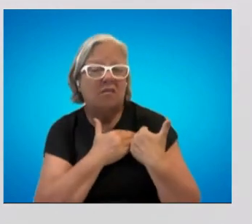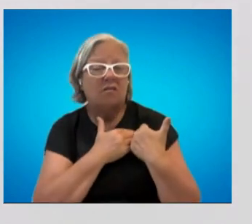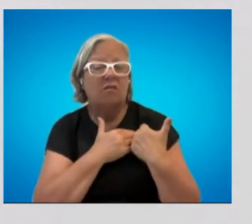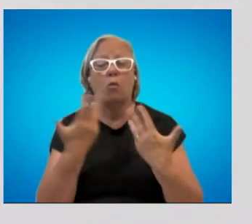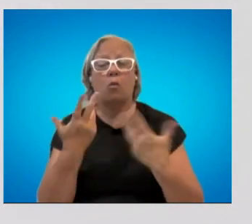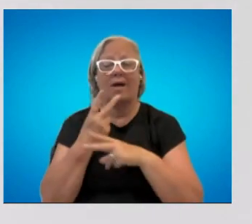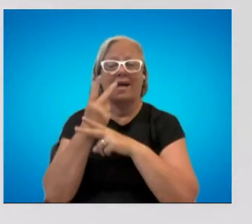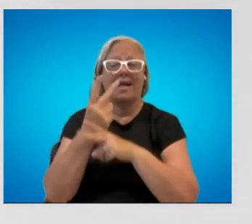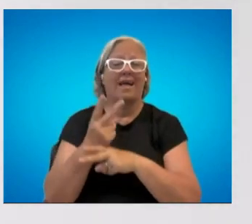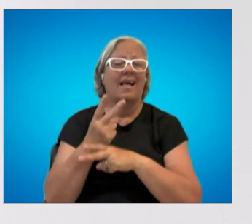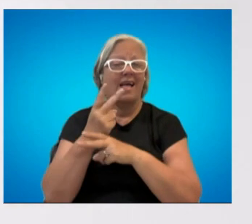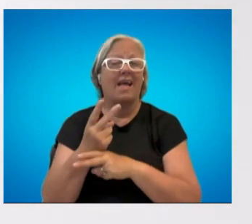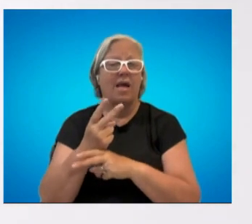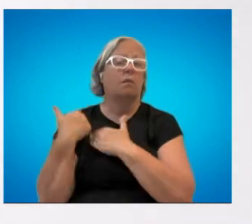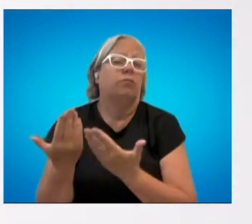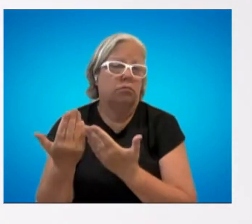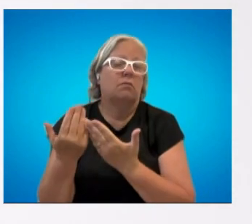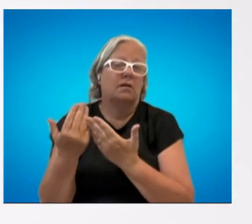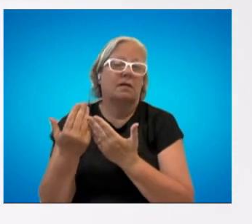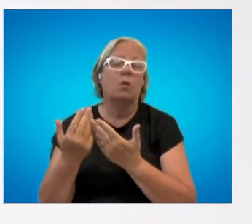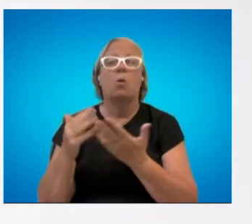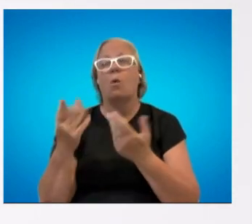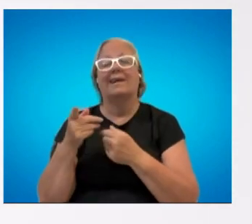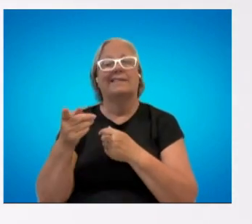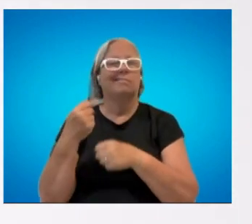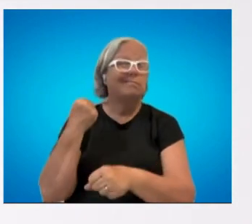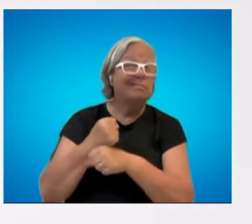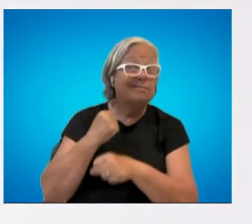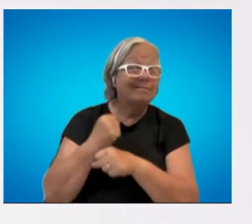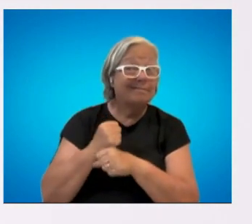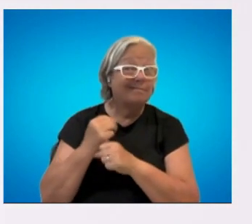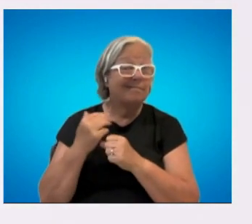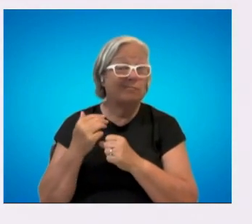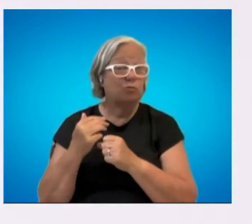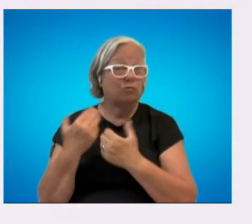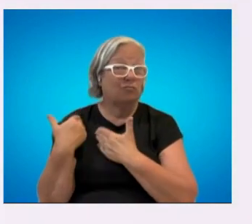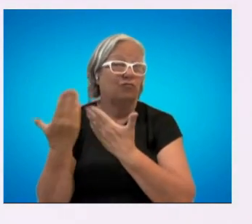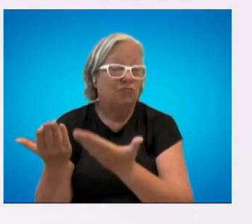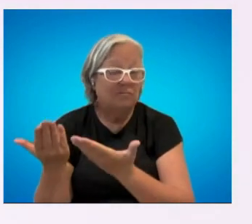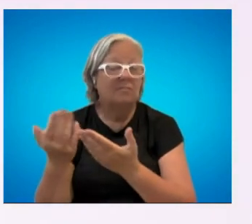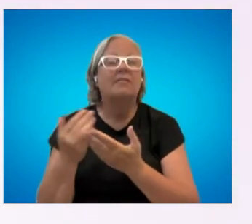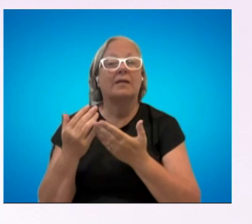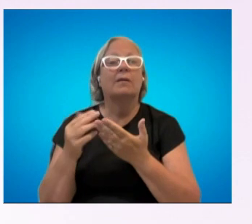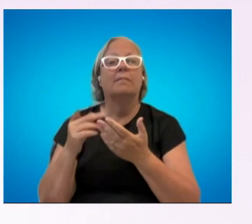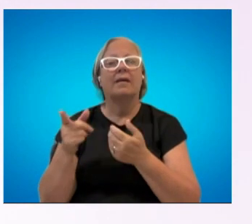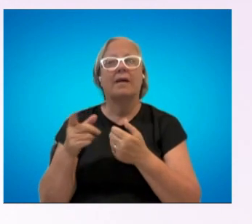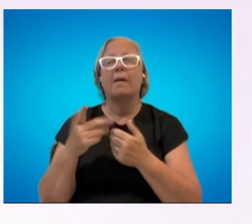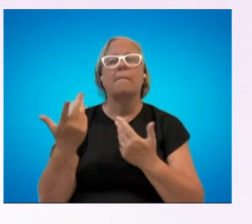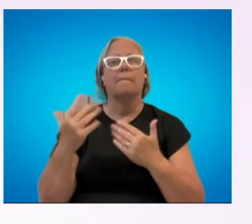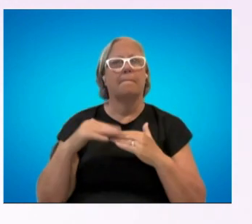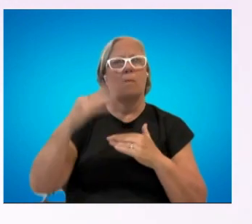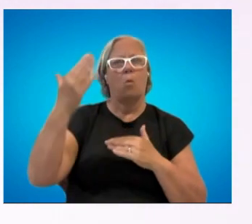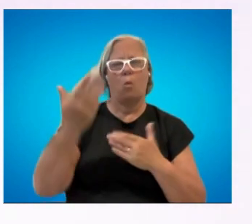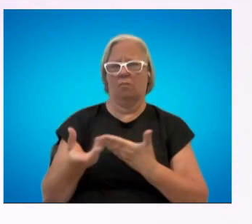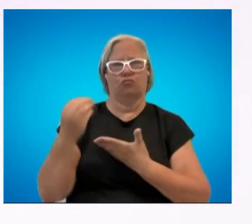employment, results in their higher incomes, and this has positive impact for gender equality